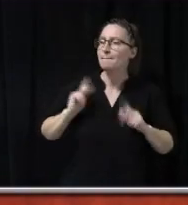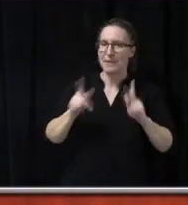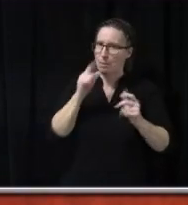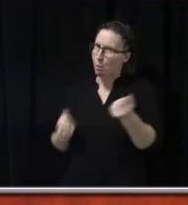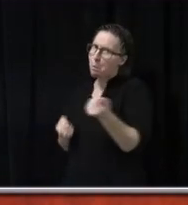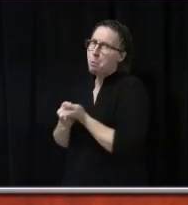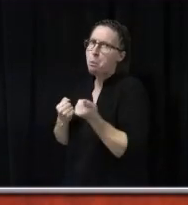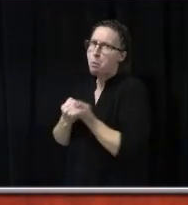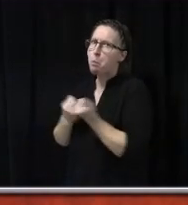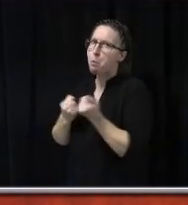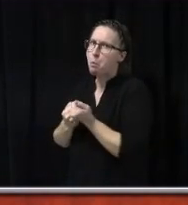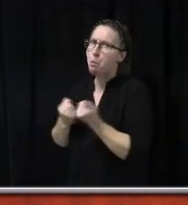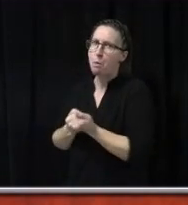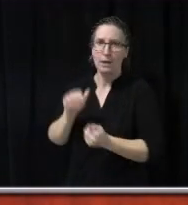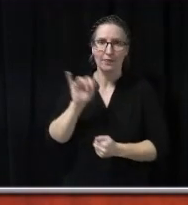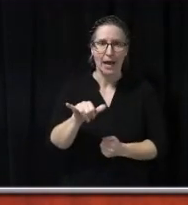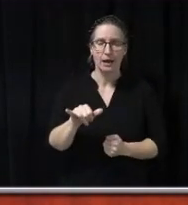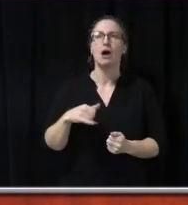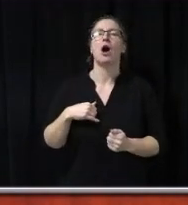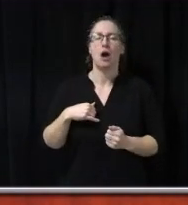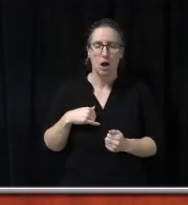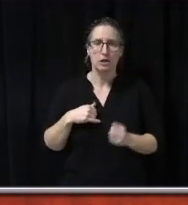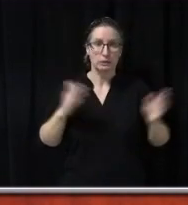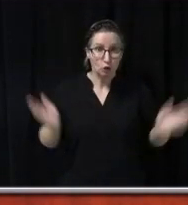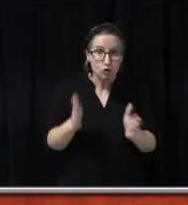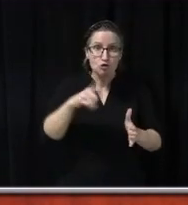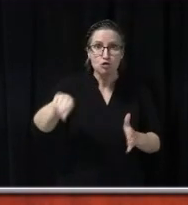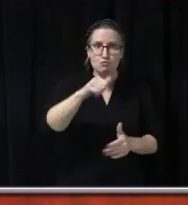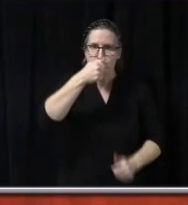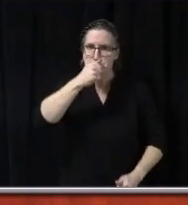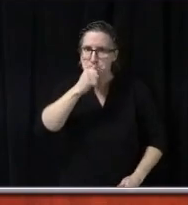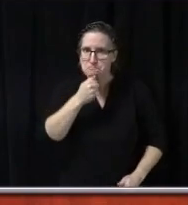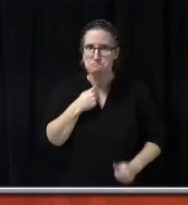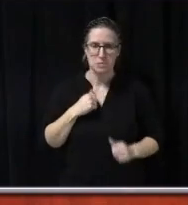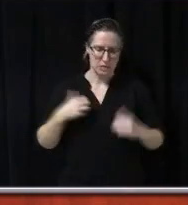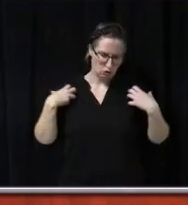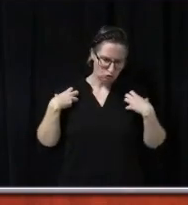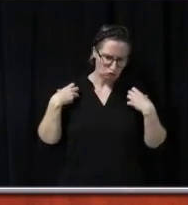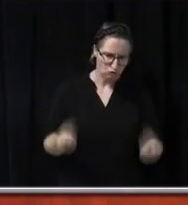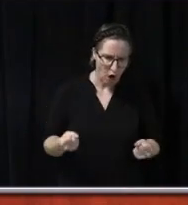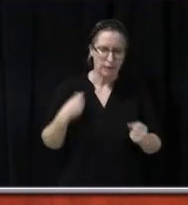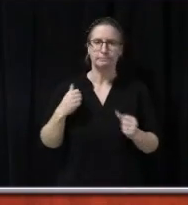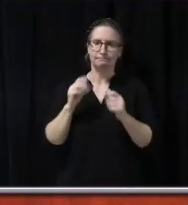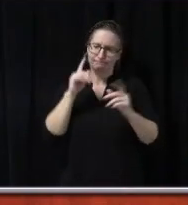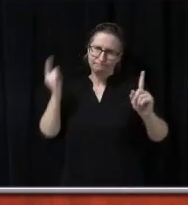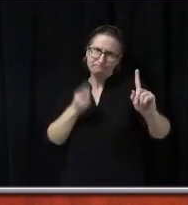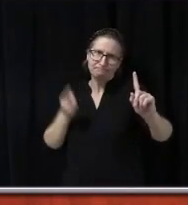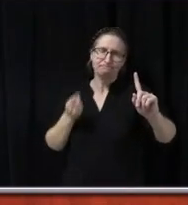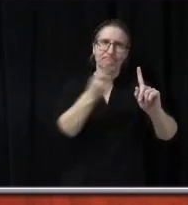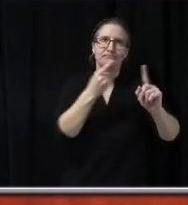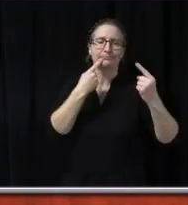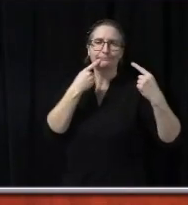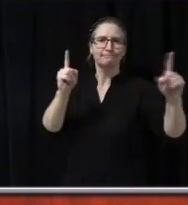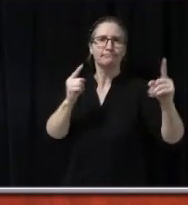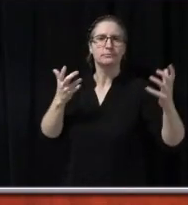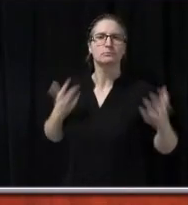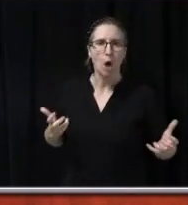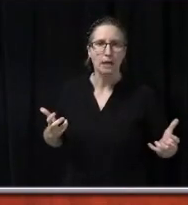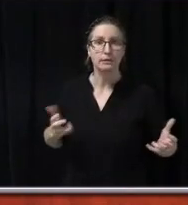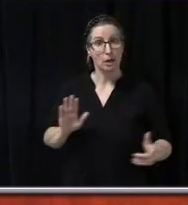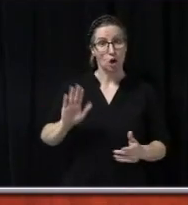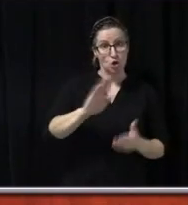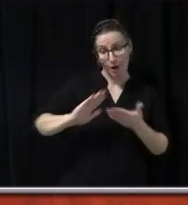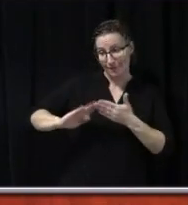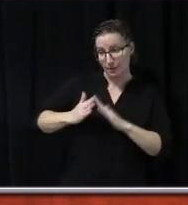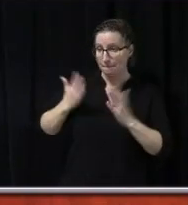us, encouraging us to persevere, to stay strong, and to strive for excellence. Your village might